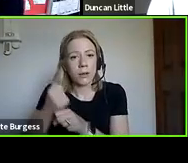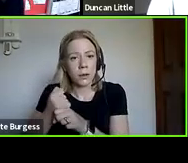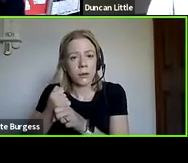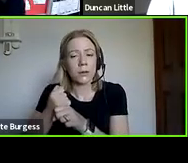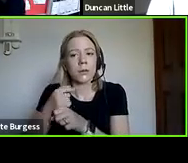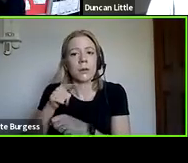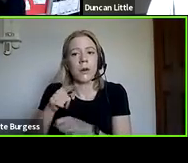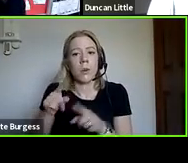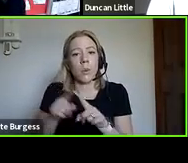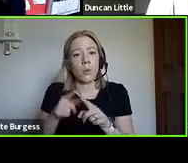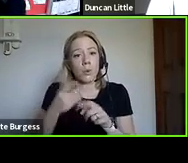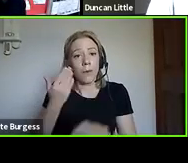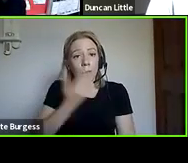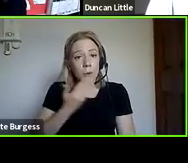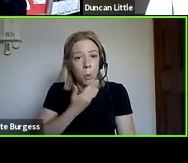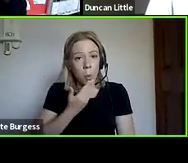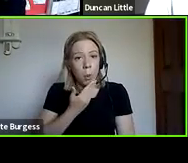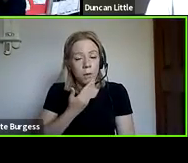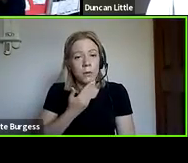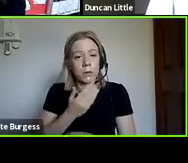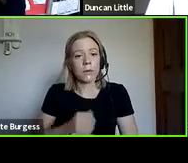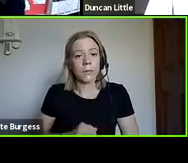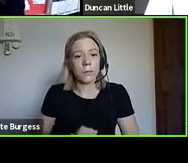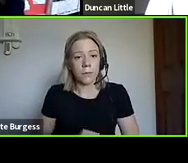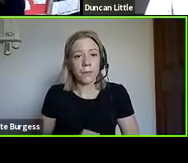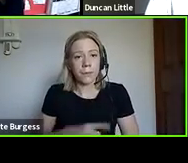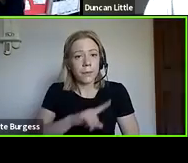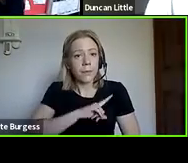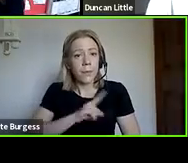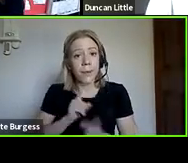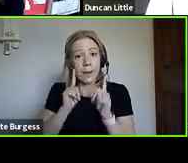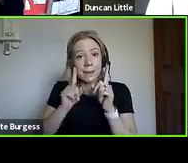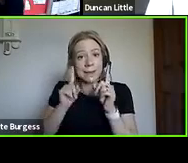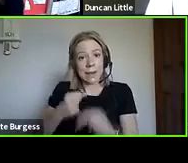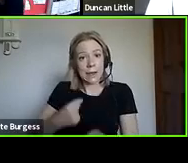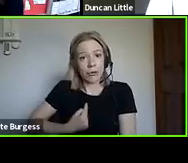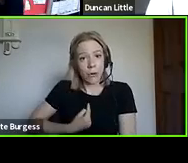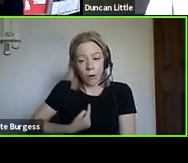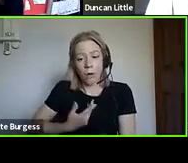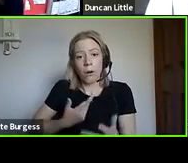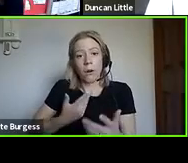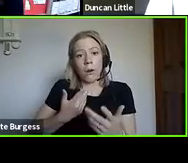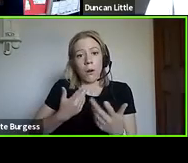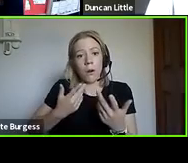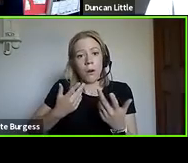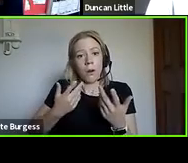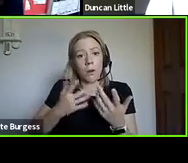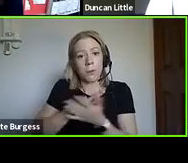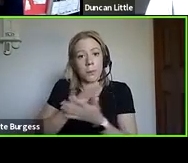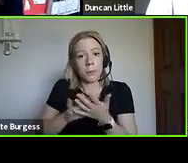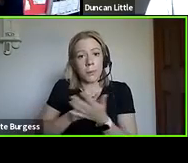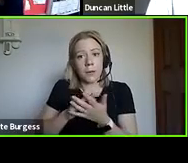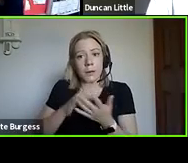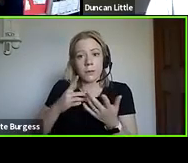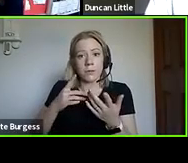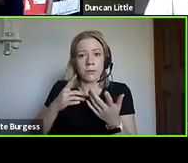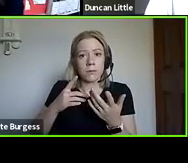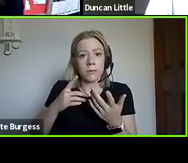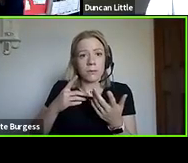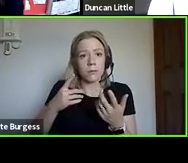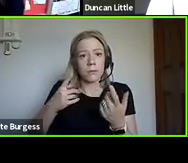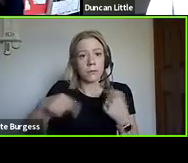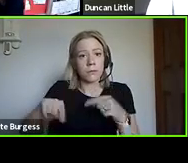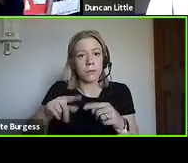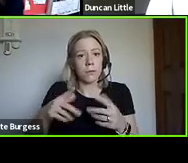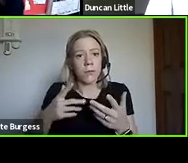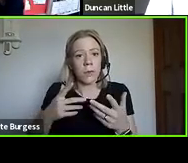also for the schools, because as a teacher, we are in locum parentis for the children when